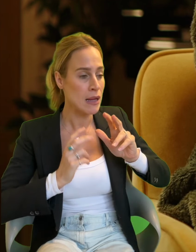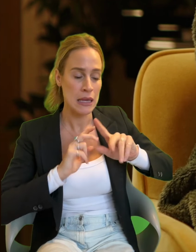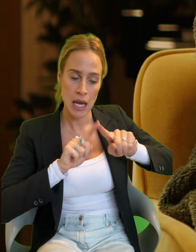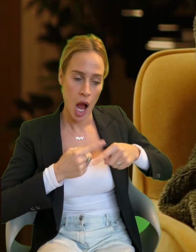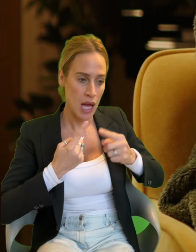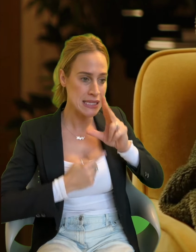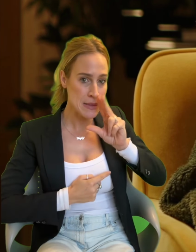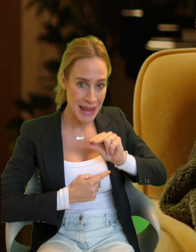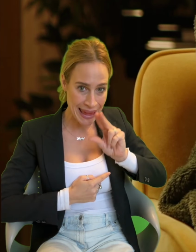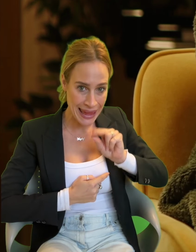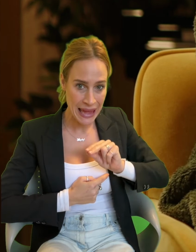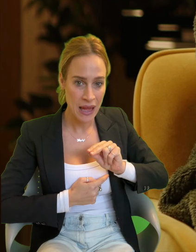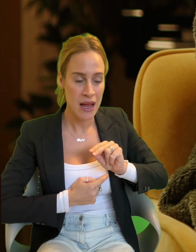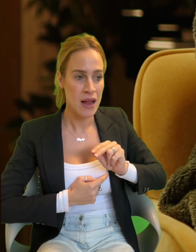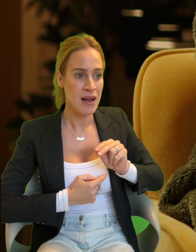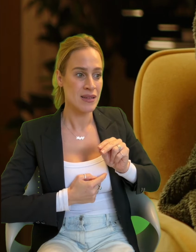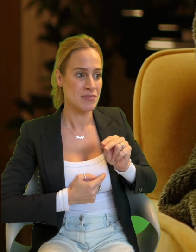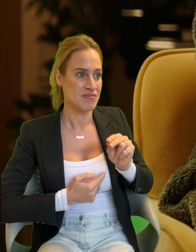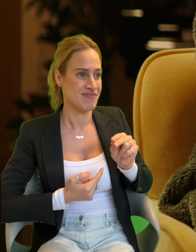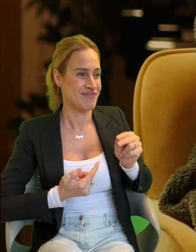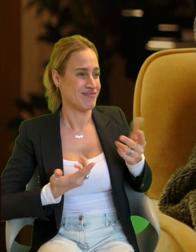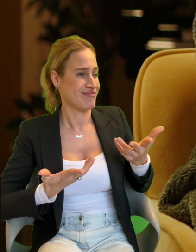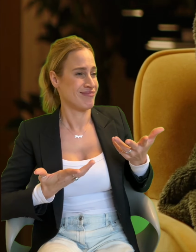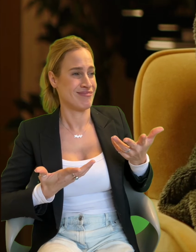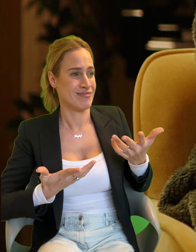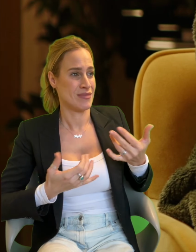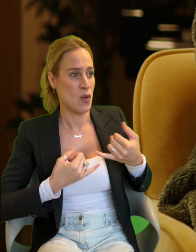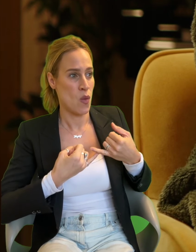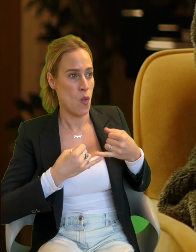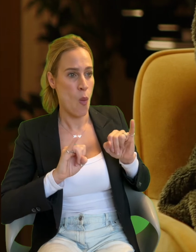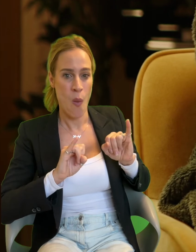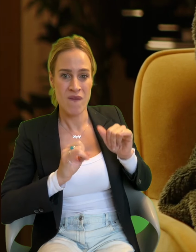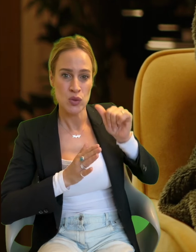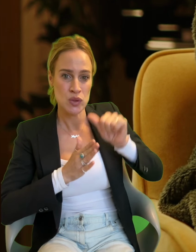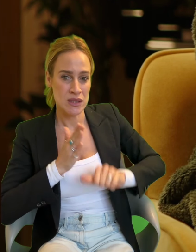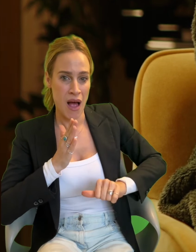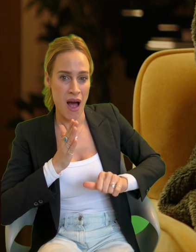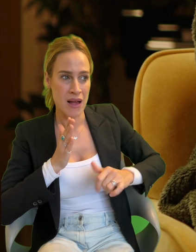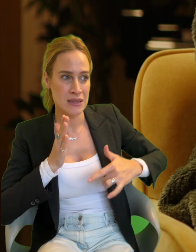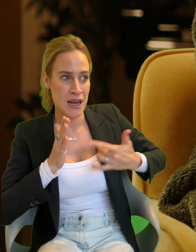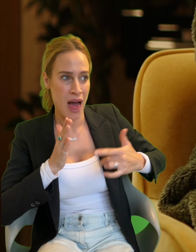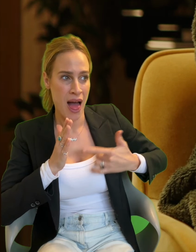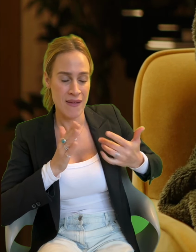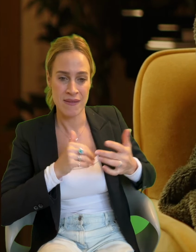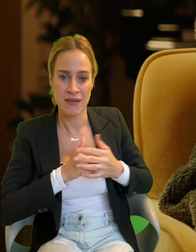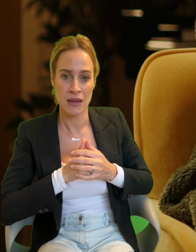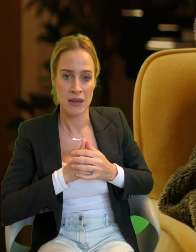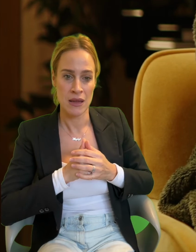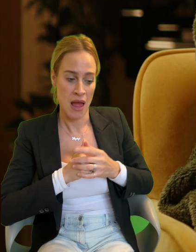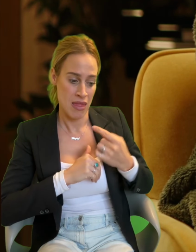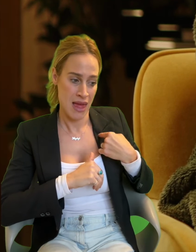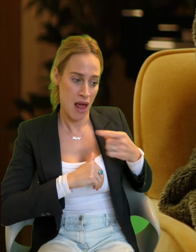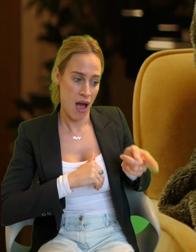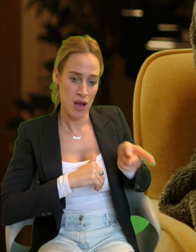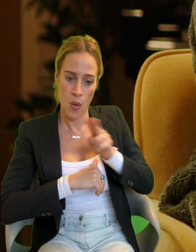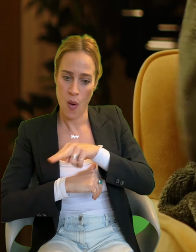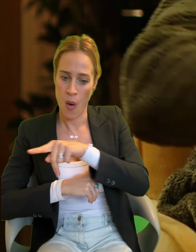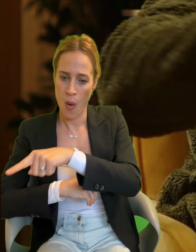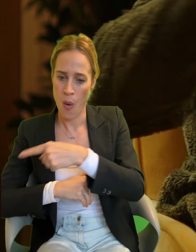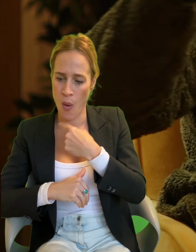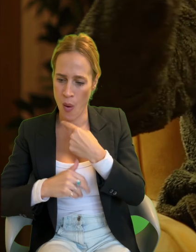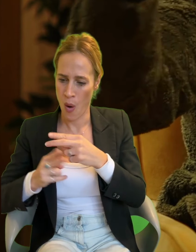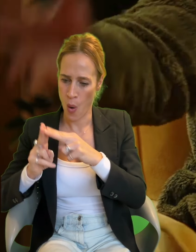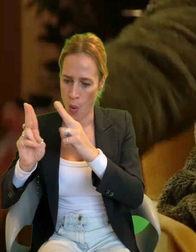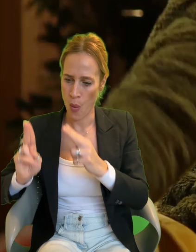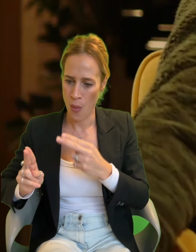speak, he's been given such a bad start to life. I then go home and I'm so grateful that God's blessed me